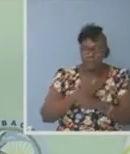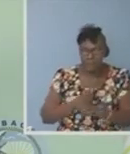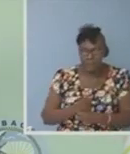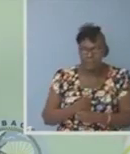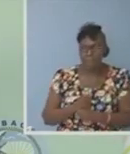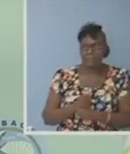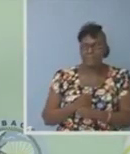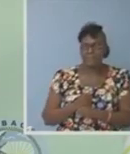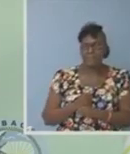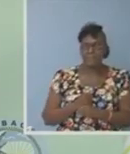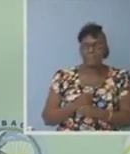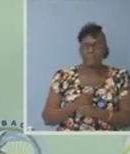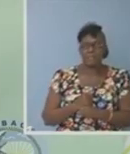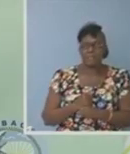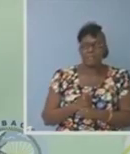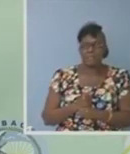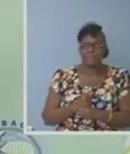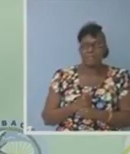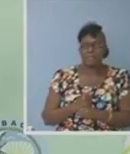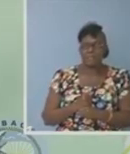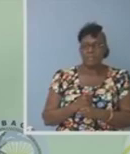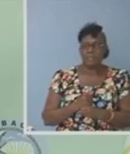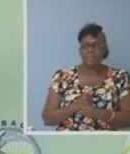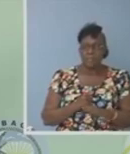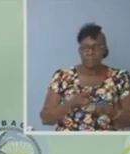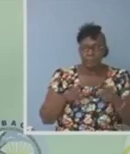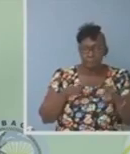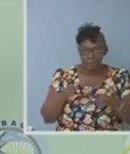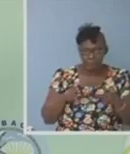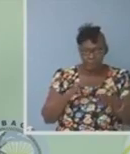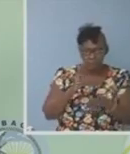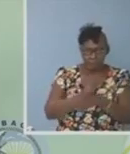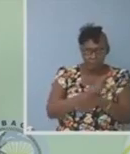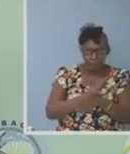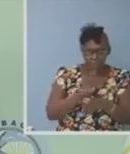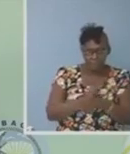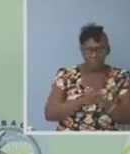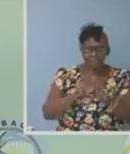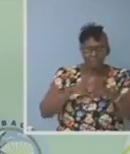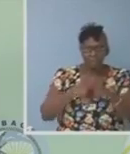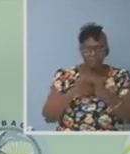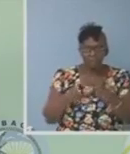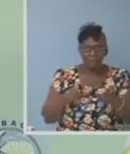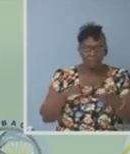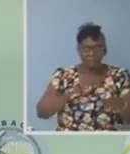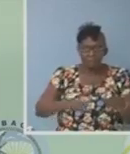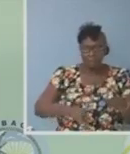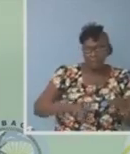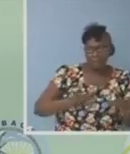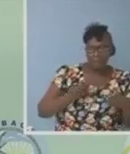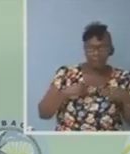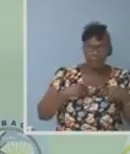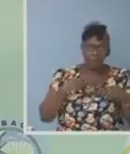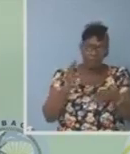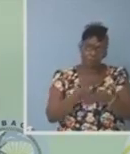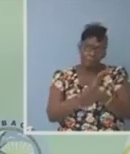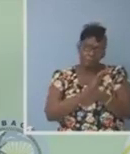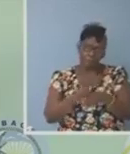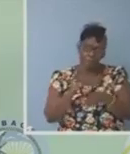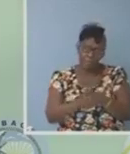of the impact of COVID on their business. Because while the tourism